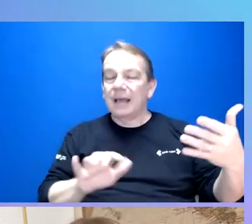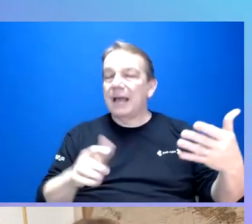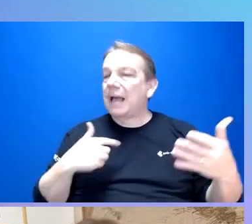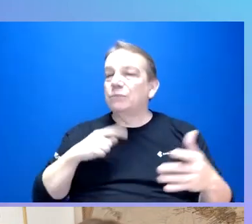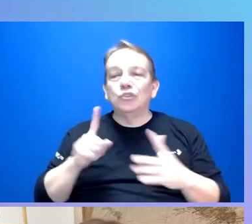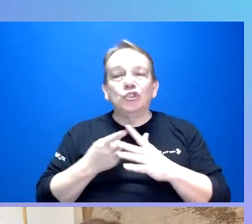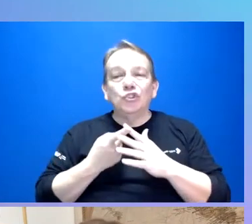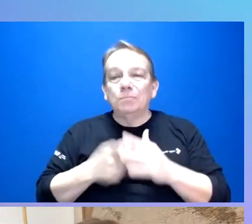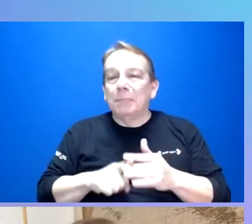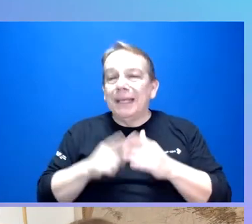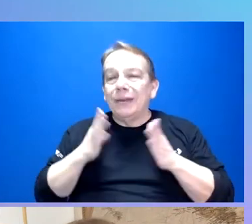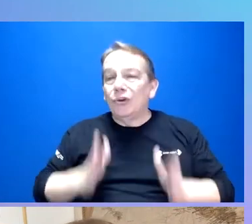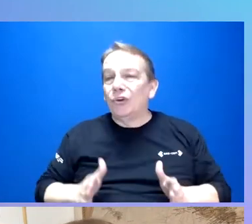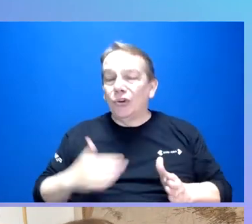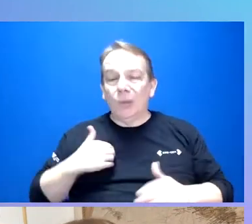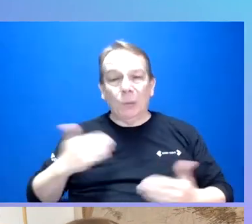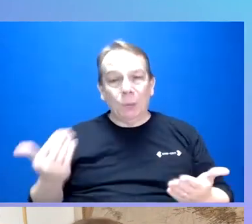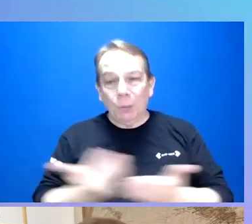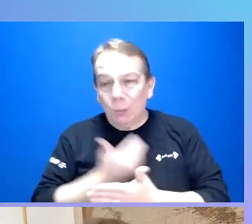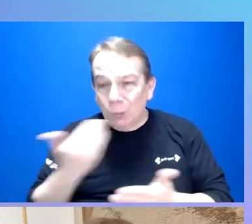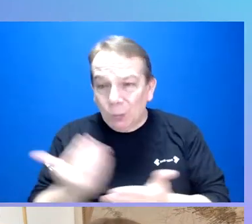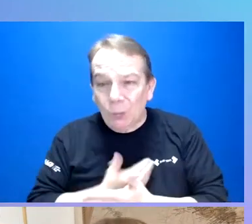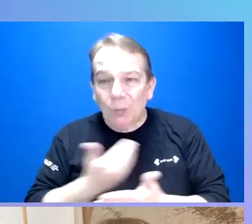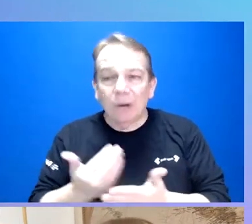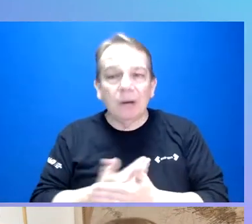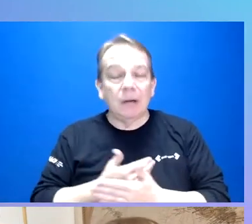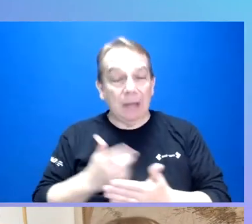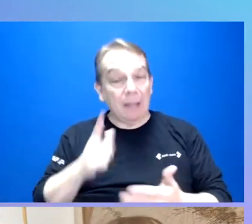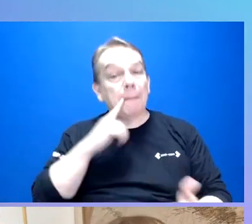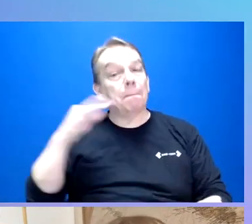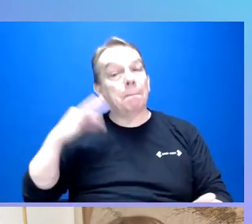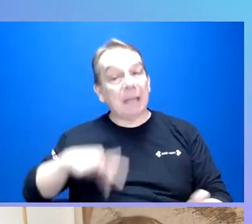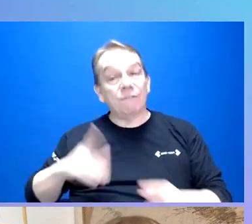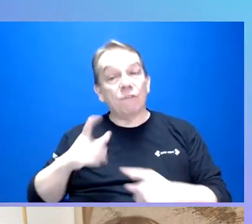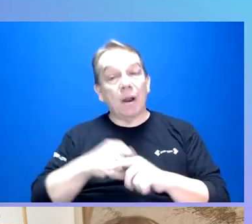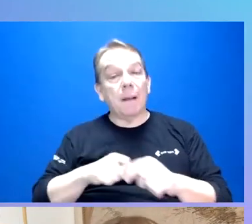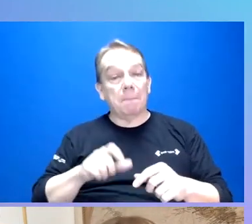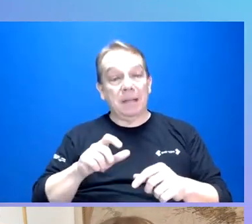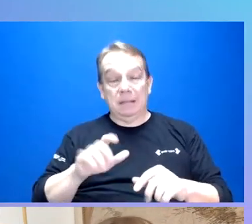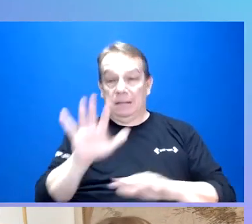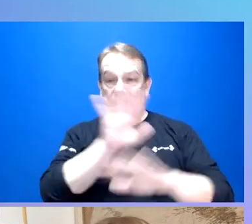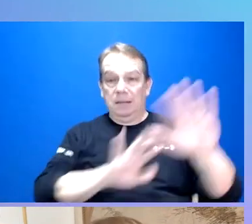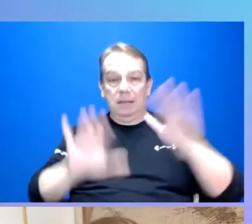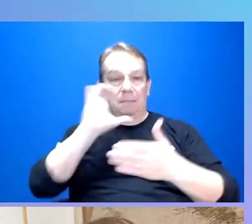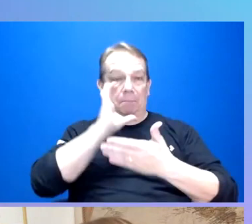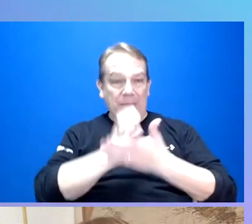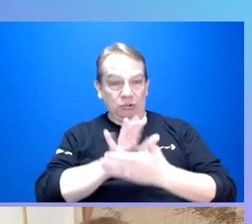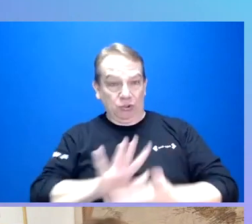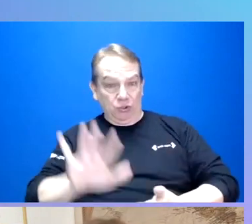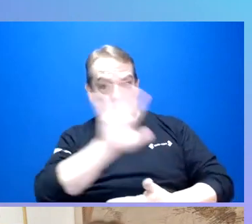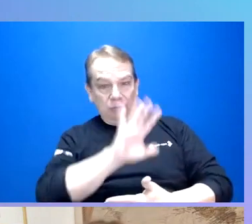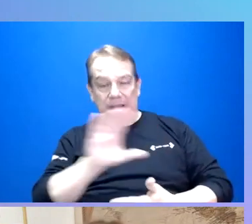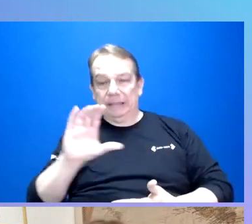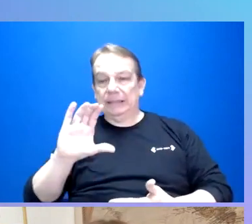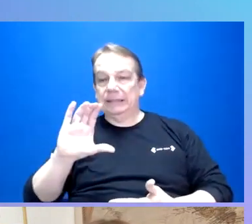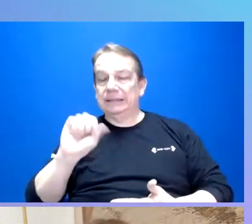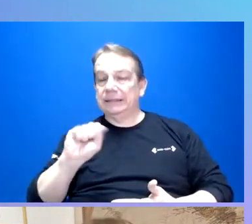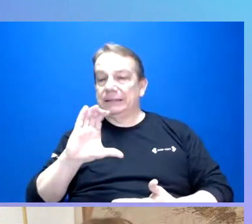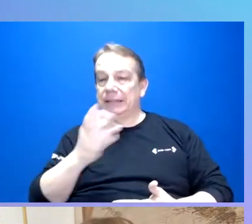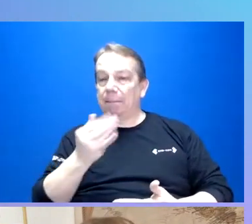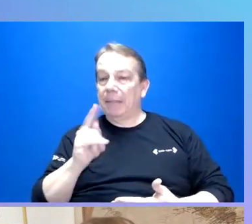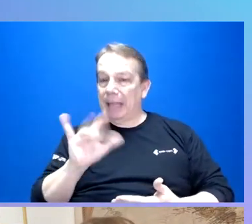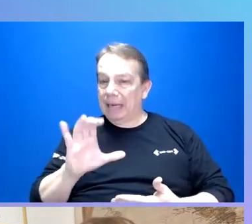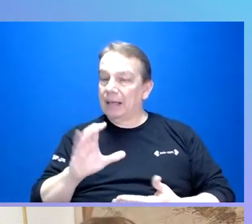electronics. Electronics beginners can really benefit from the spatial information that schematics can provide, and they can